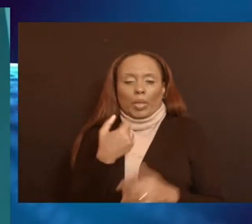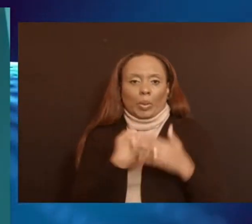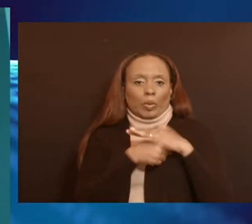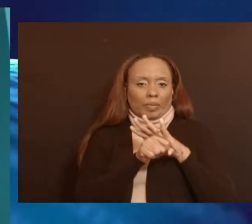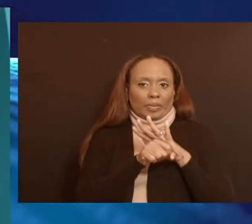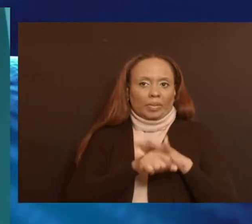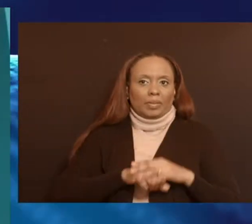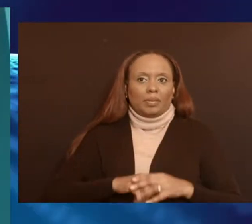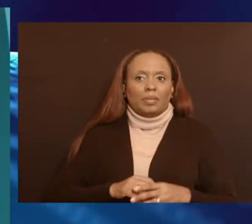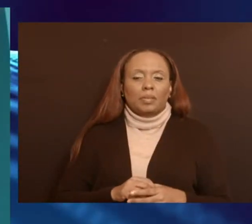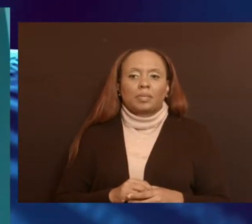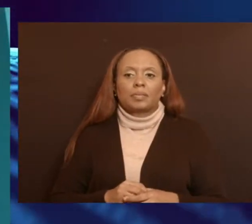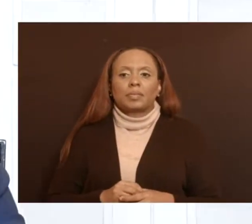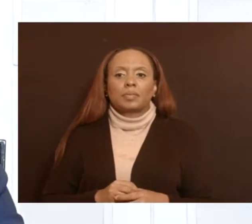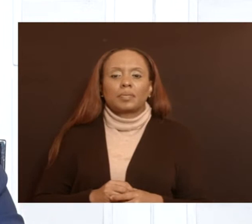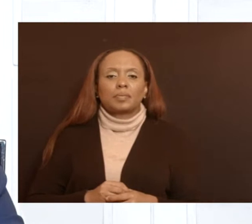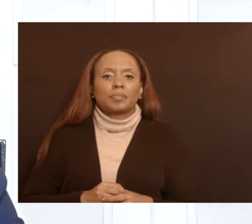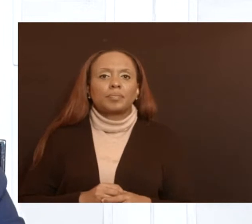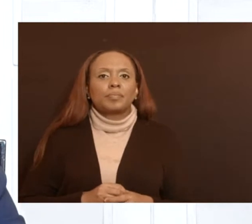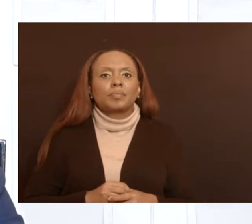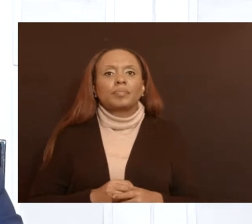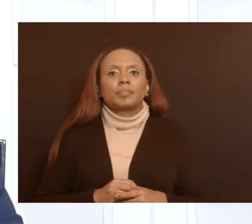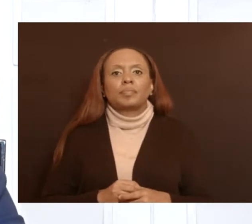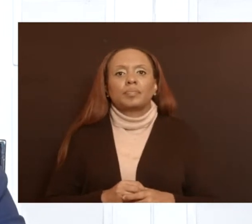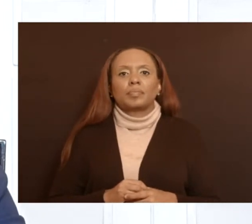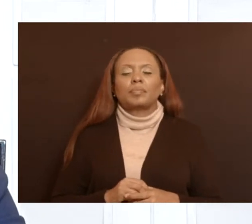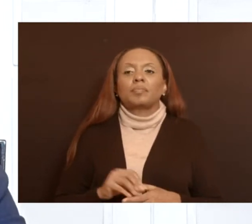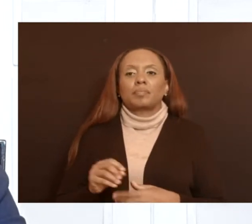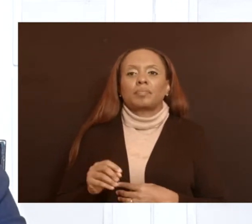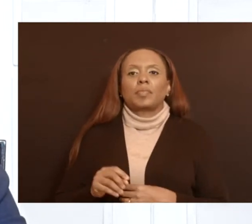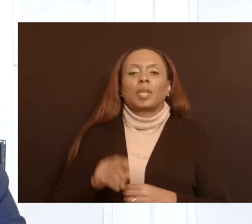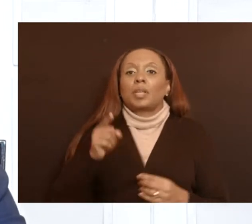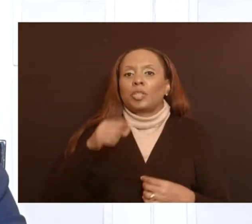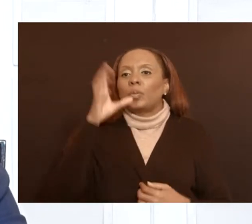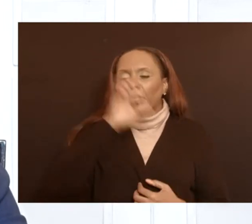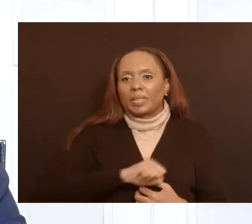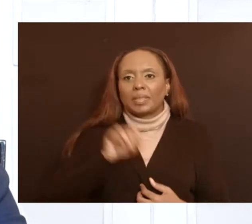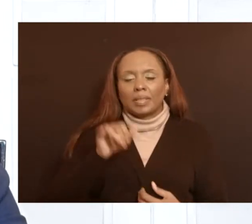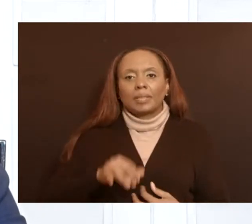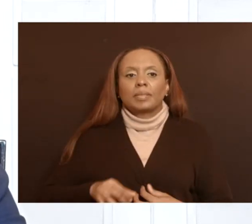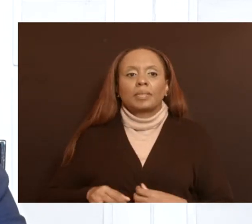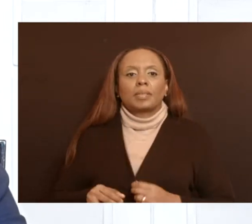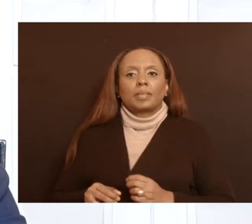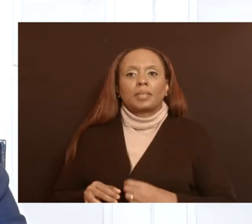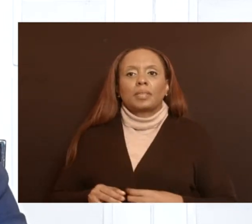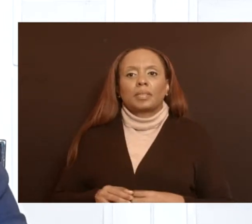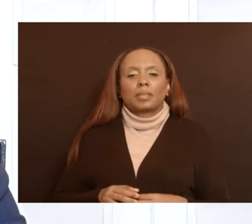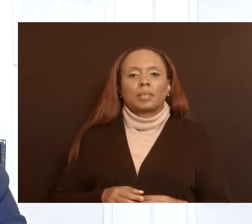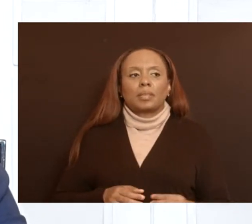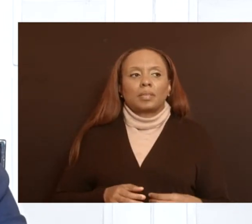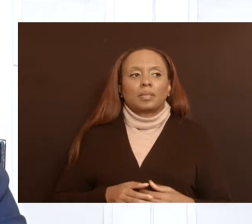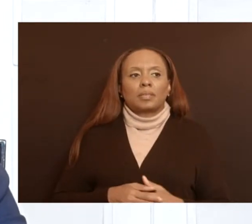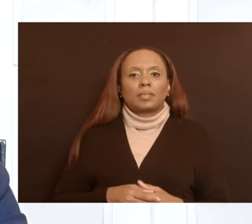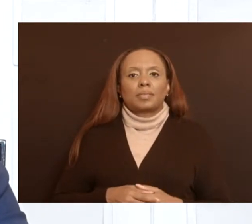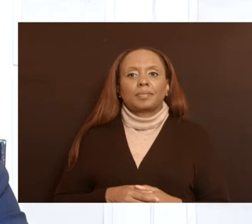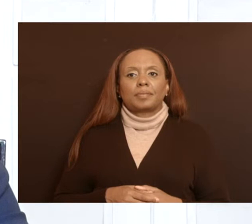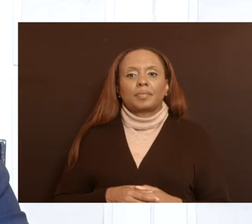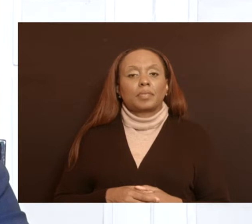Akeem. Yeah, no problem. And that's exactly what I said. I think you may have missed it, Barry. You know, there's no